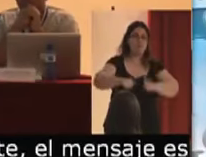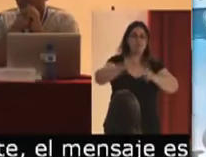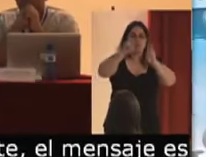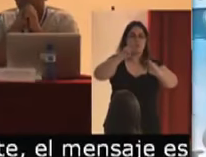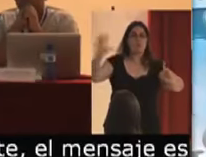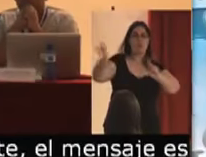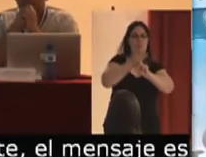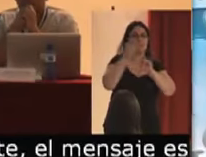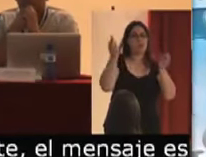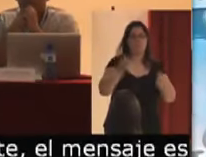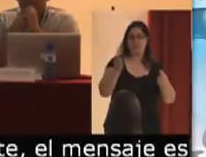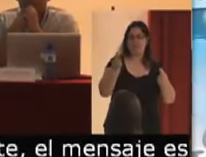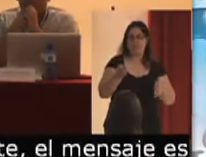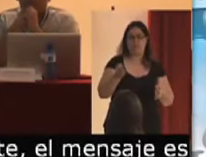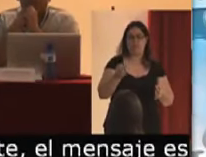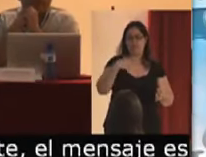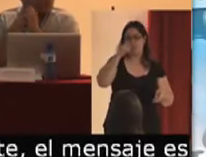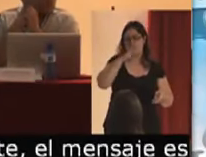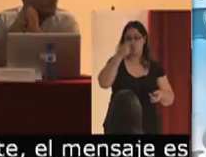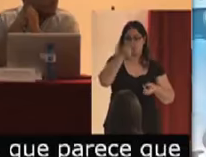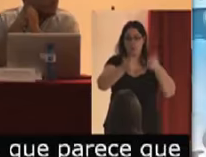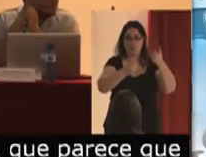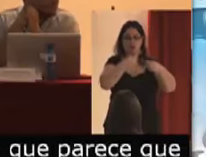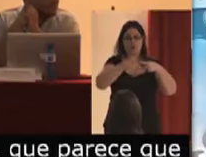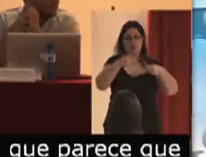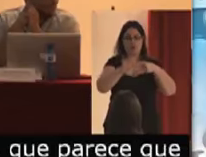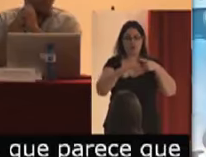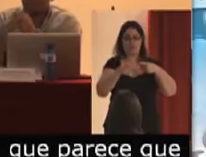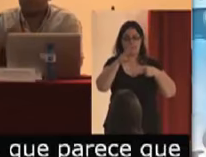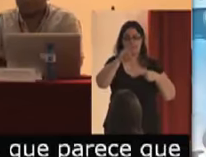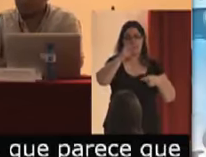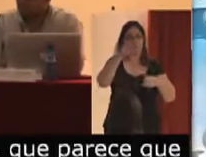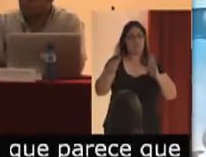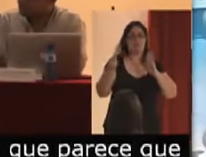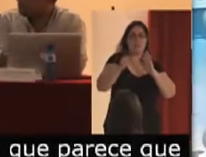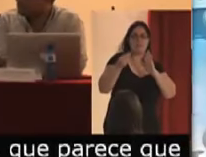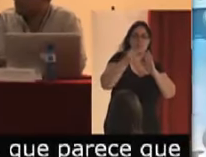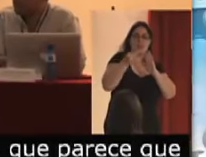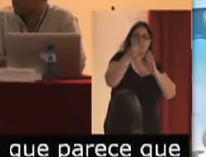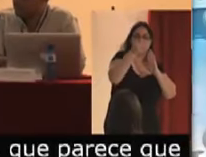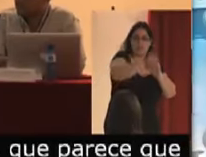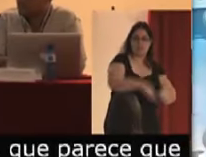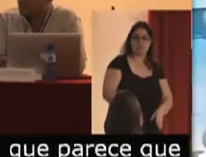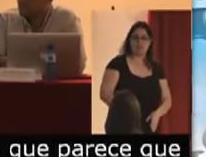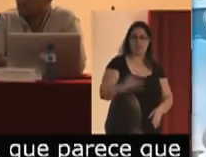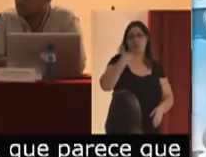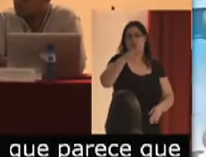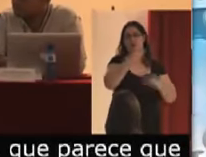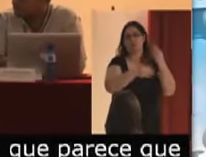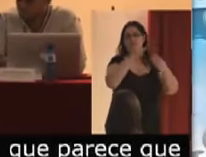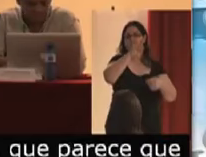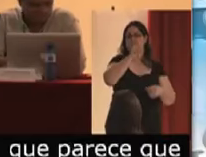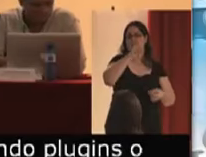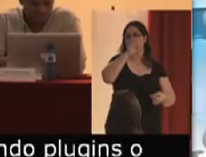that you need to find a univoc format, and there seems to be an agreement, and start adding